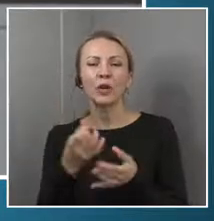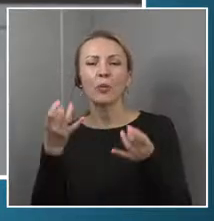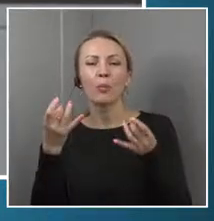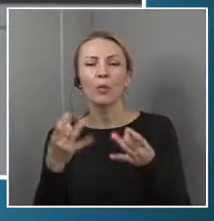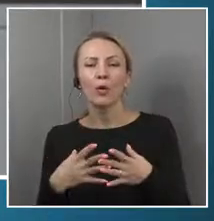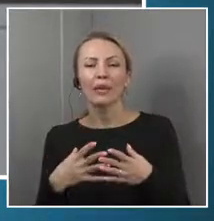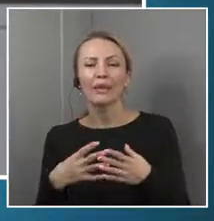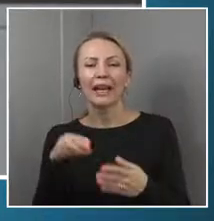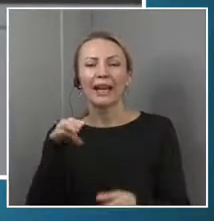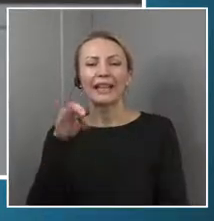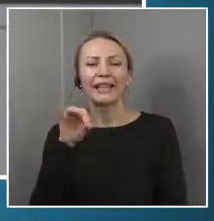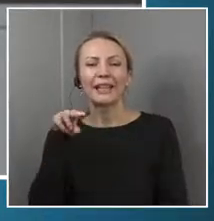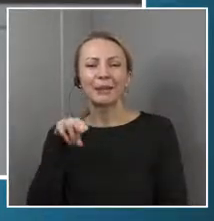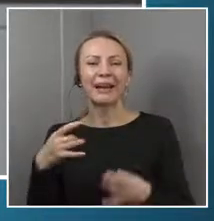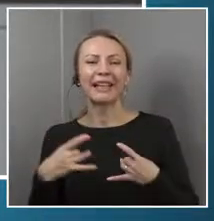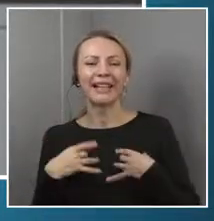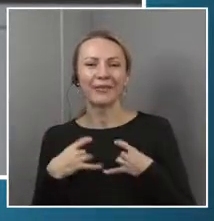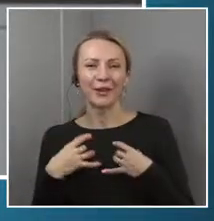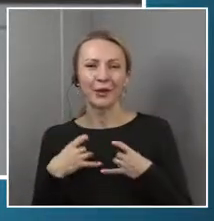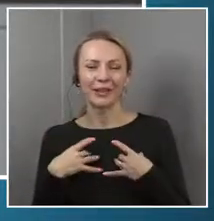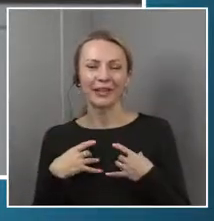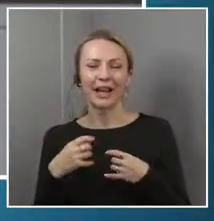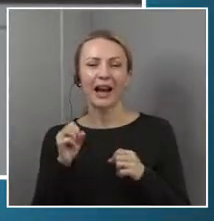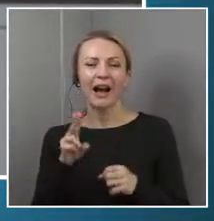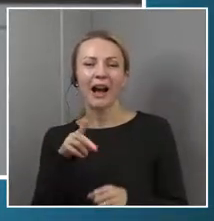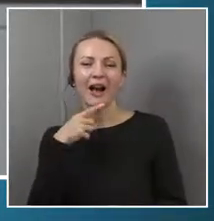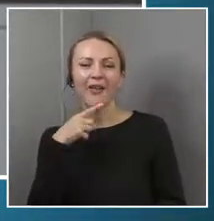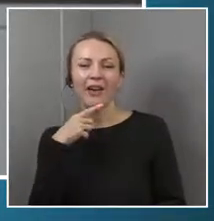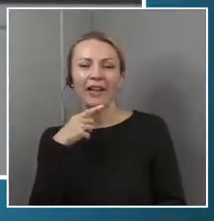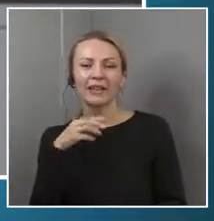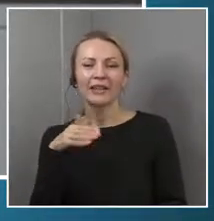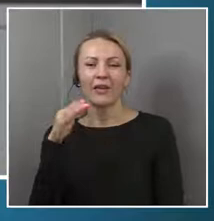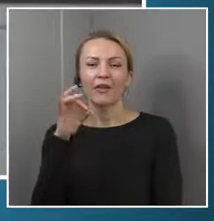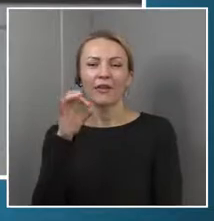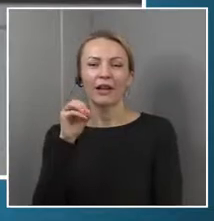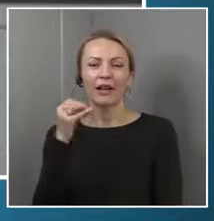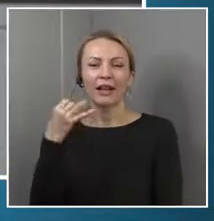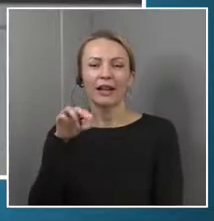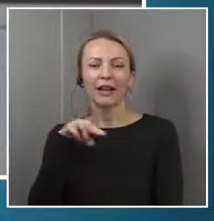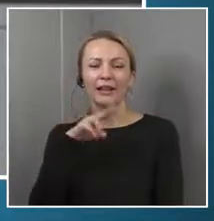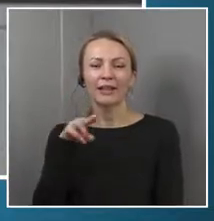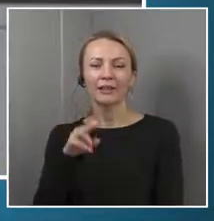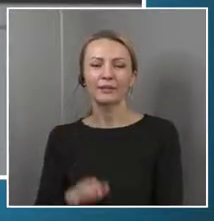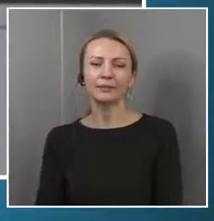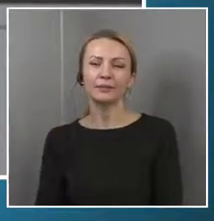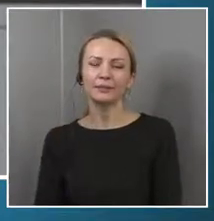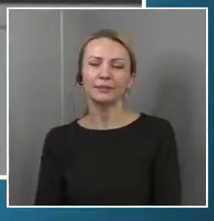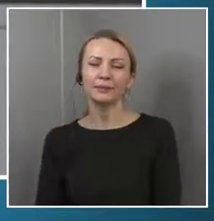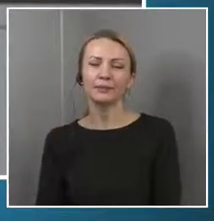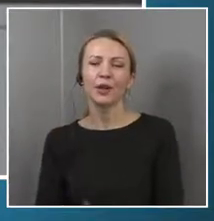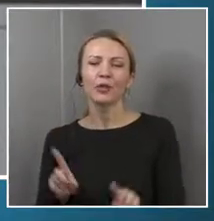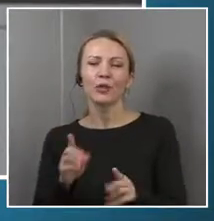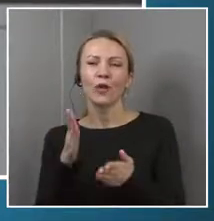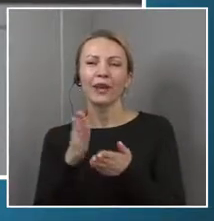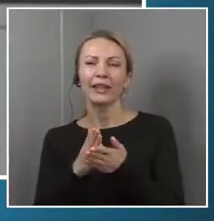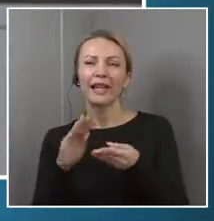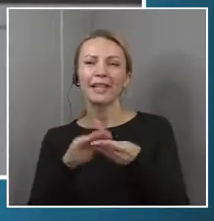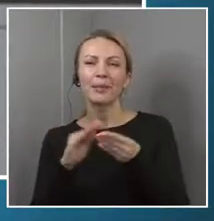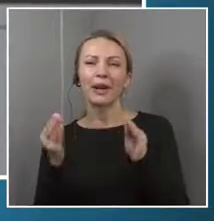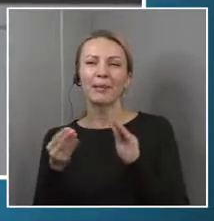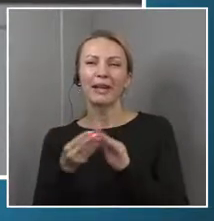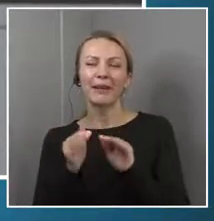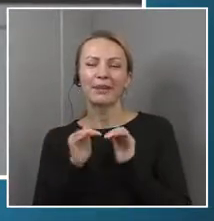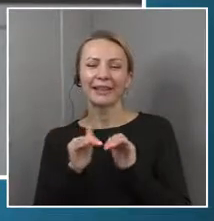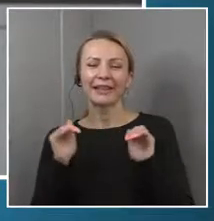I think that collecting is a type of neurosis, just like Freud said. So everyone just resolves their